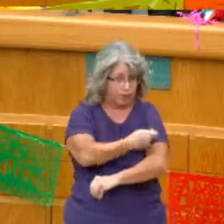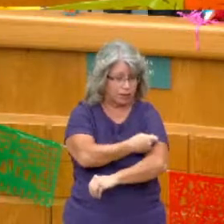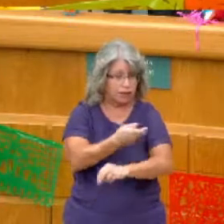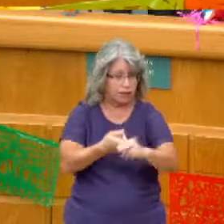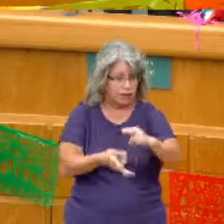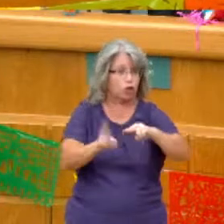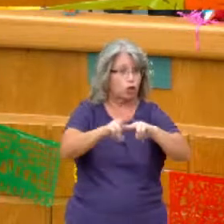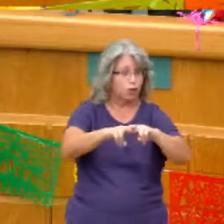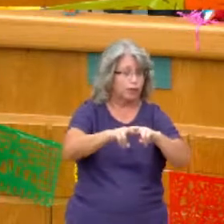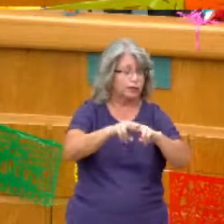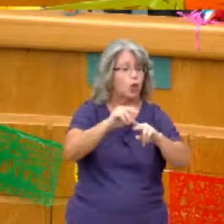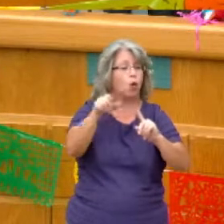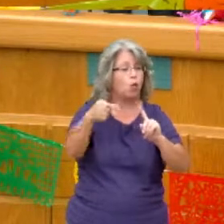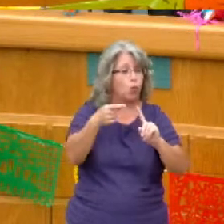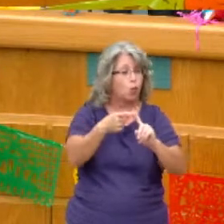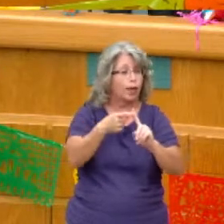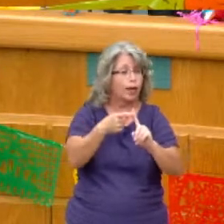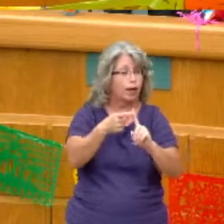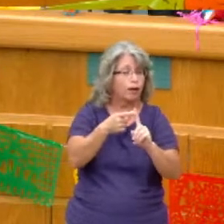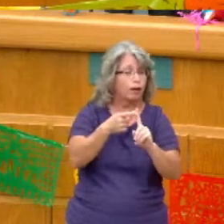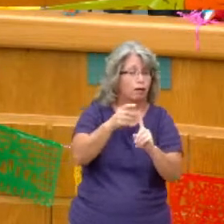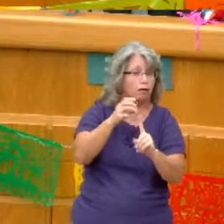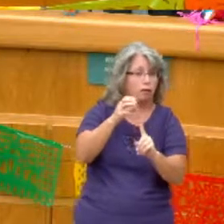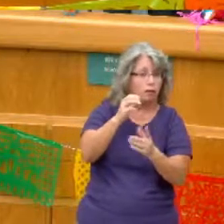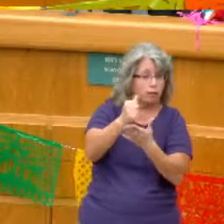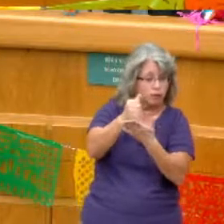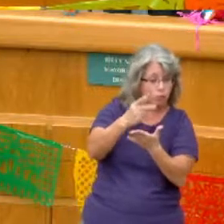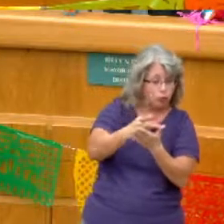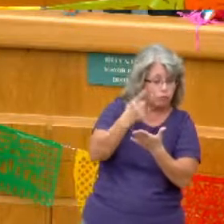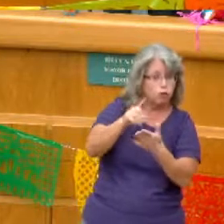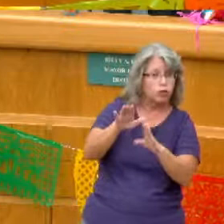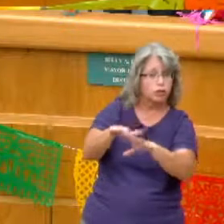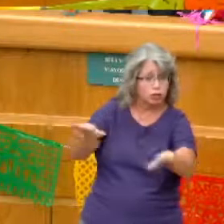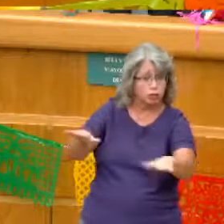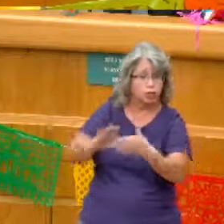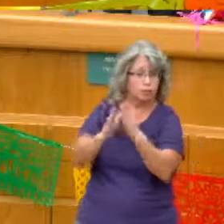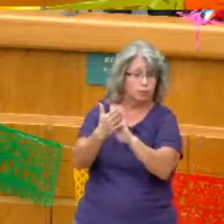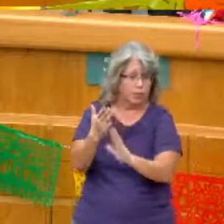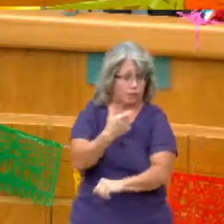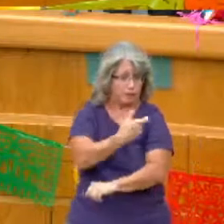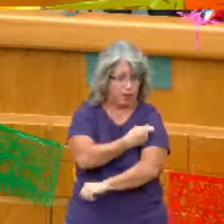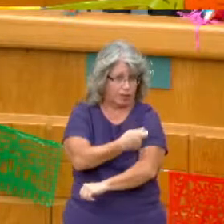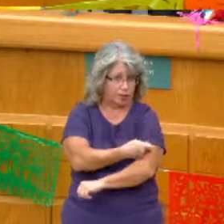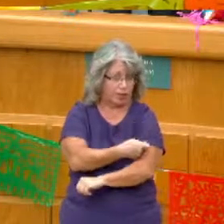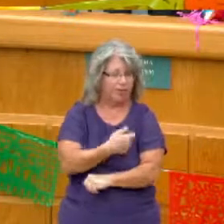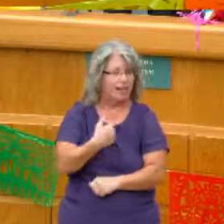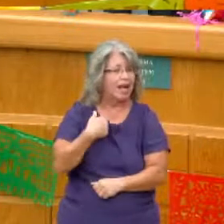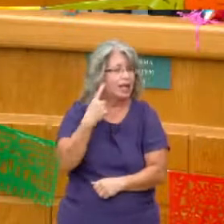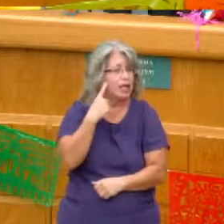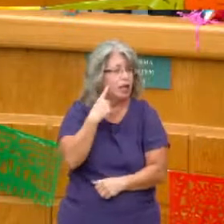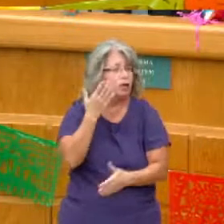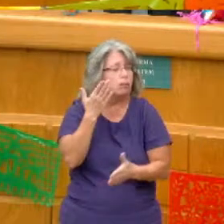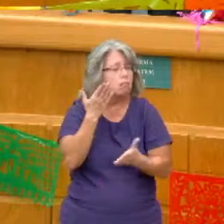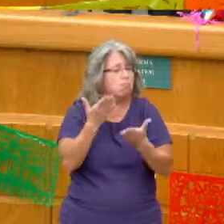that this is very likely by as early as Halloween for those children ages 5 to